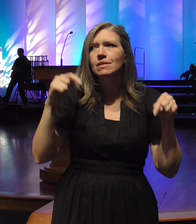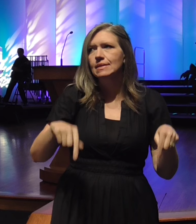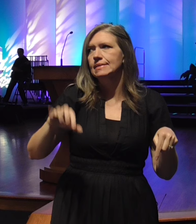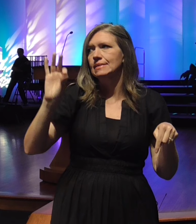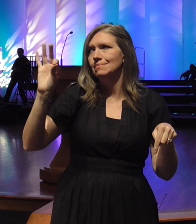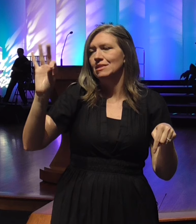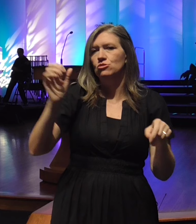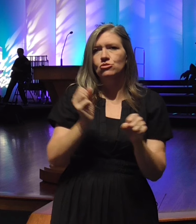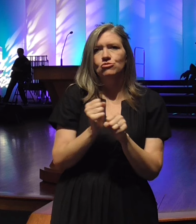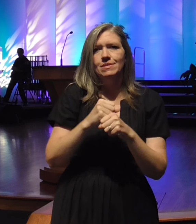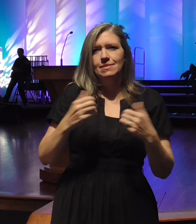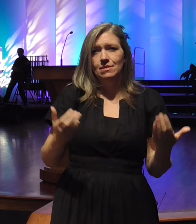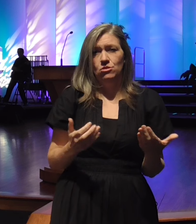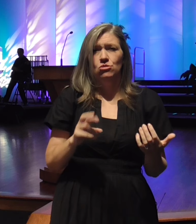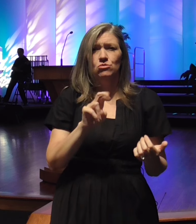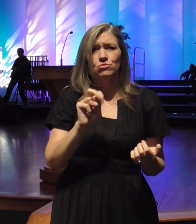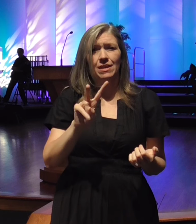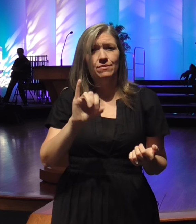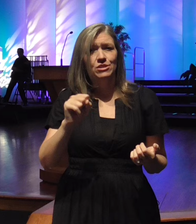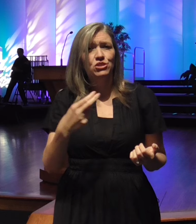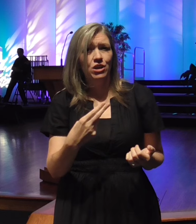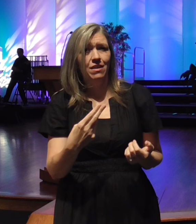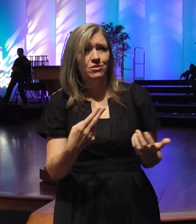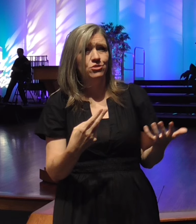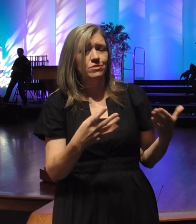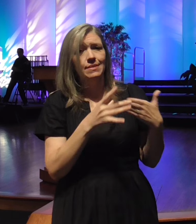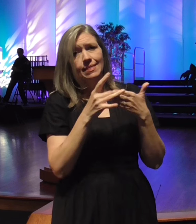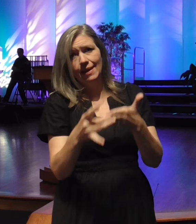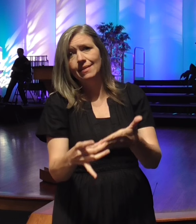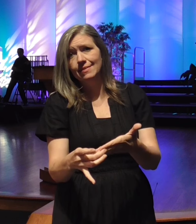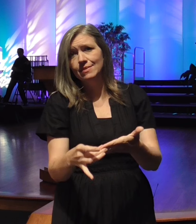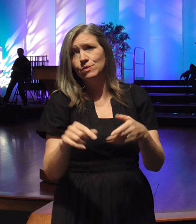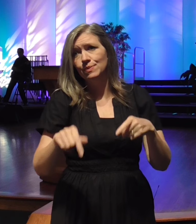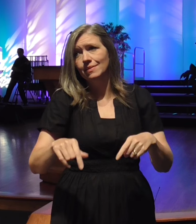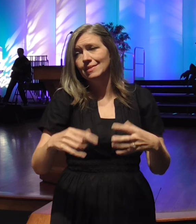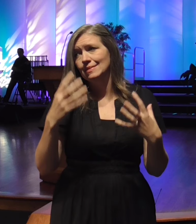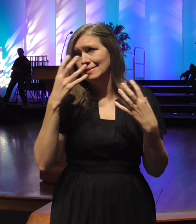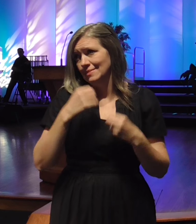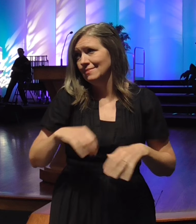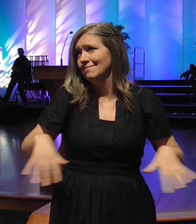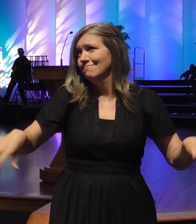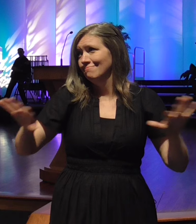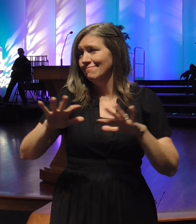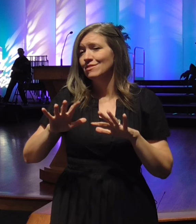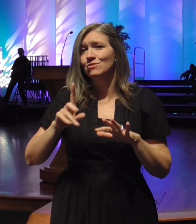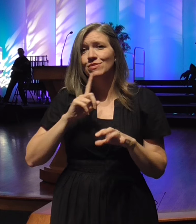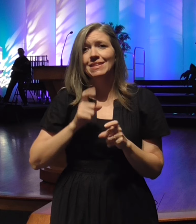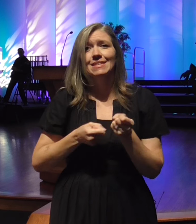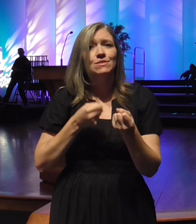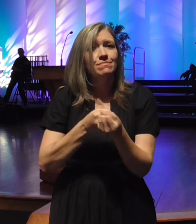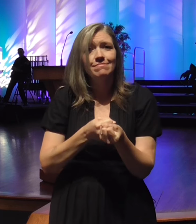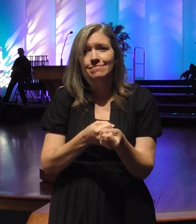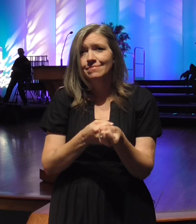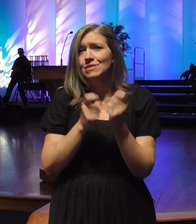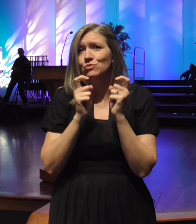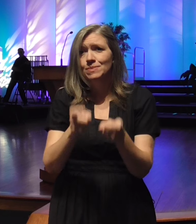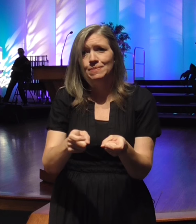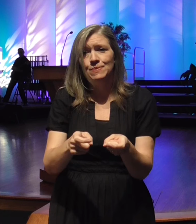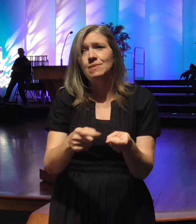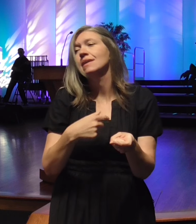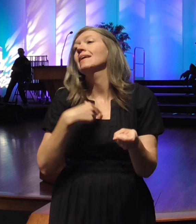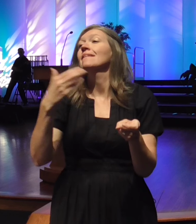and offerings, really keeping in mind your gratitude for this ministry that's been created here that Reverend Josh